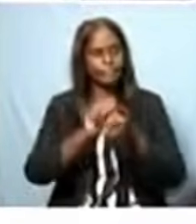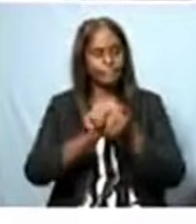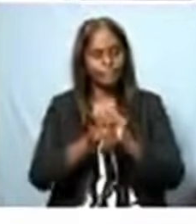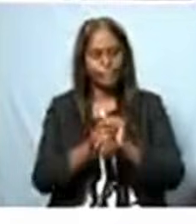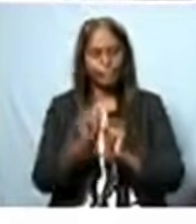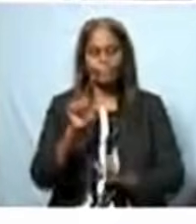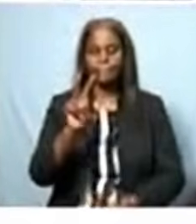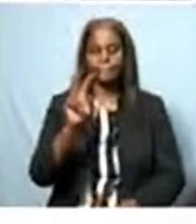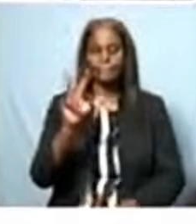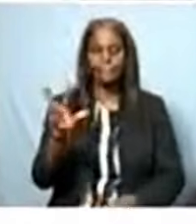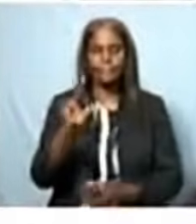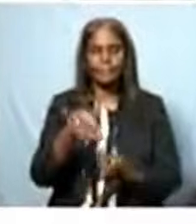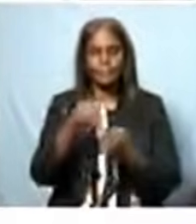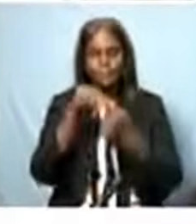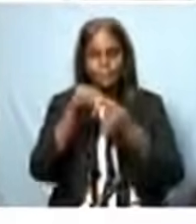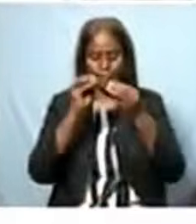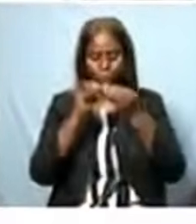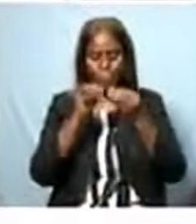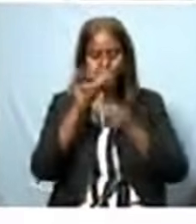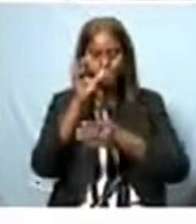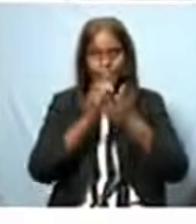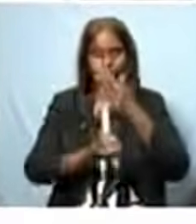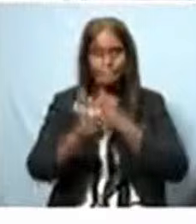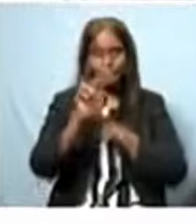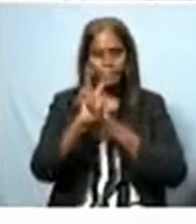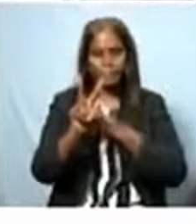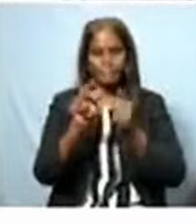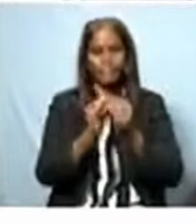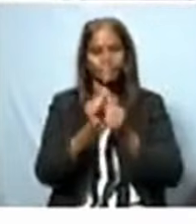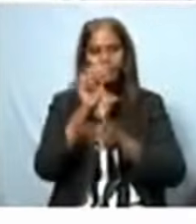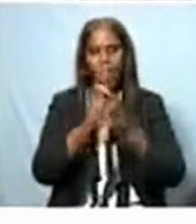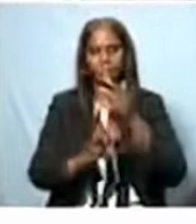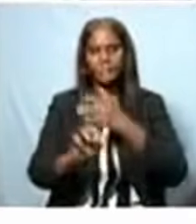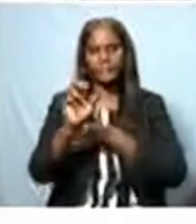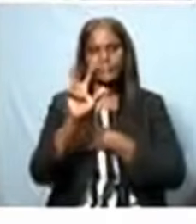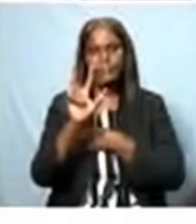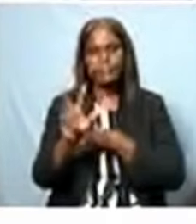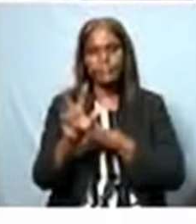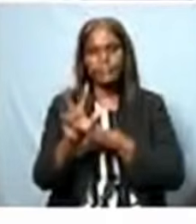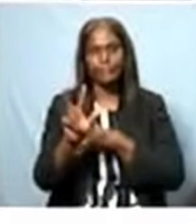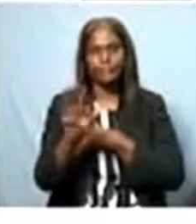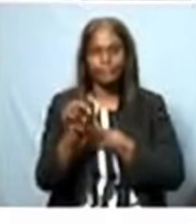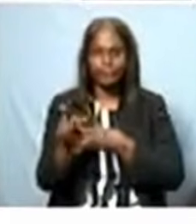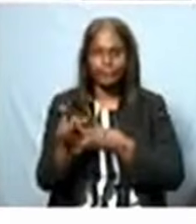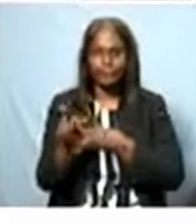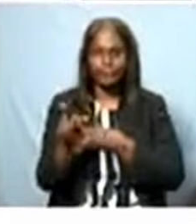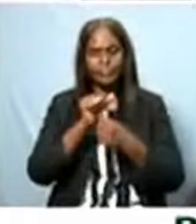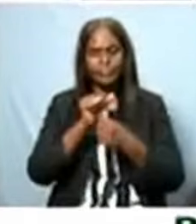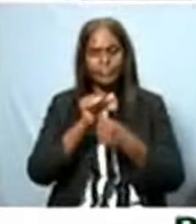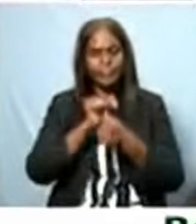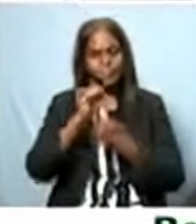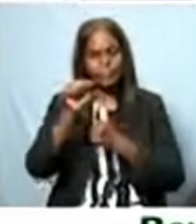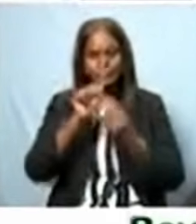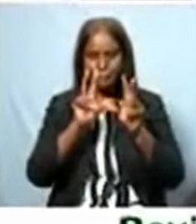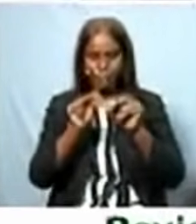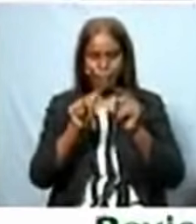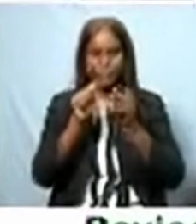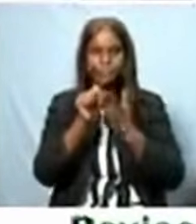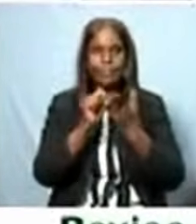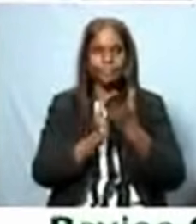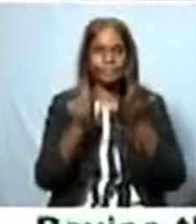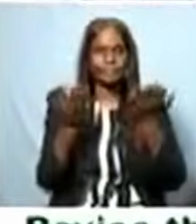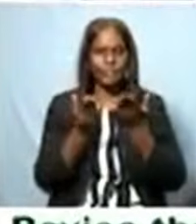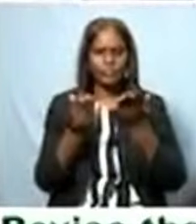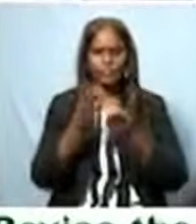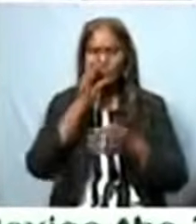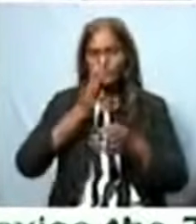23, especially Clause 2 and Clause 3, may not pass the test.